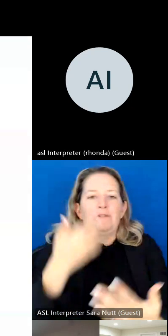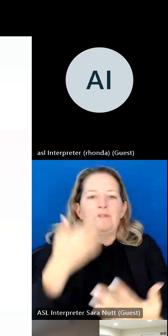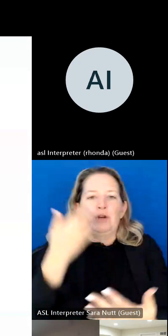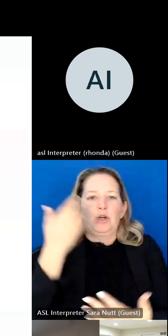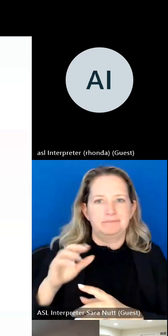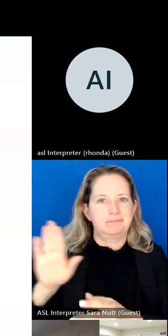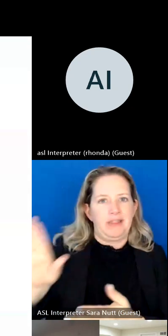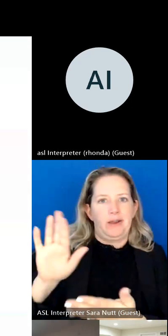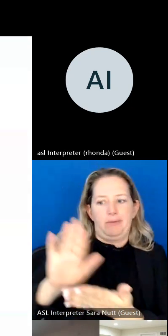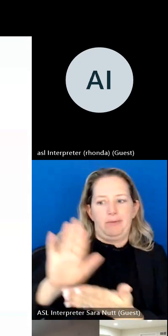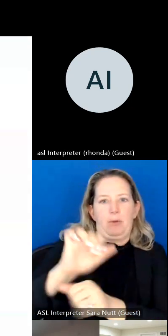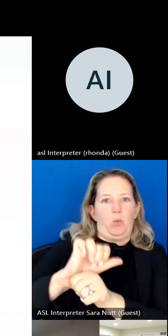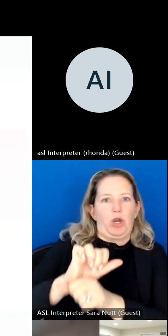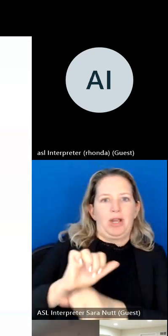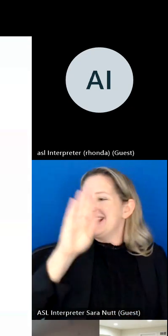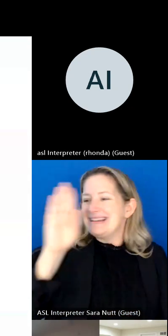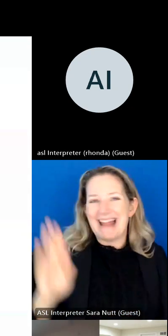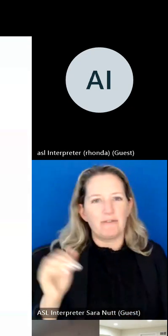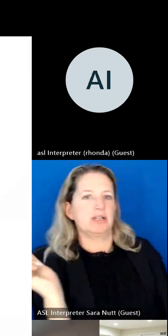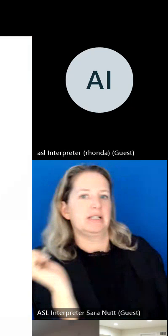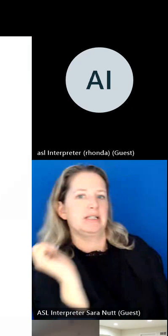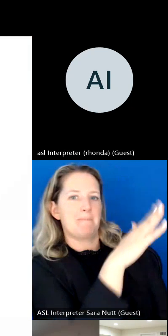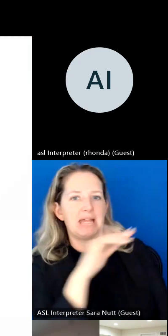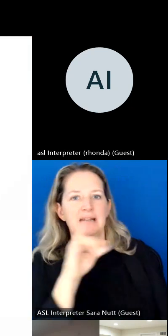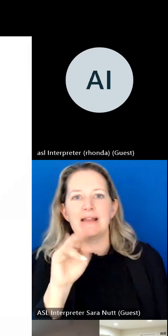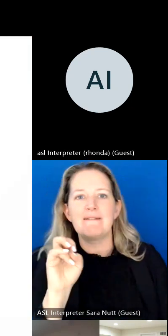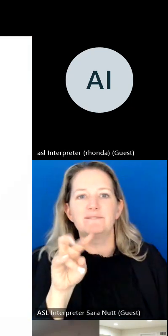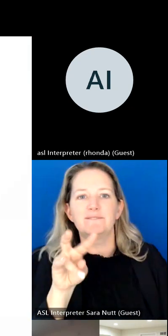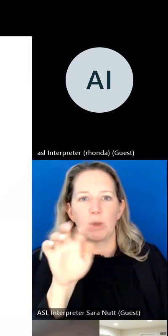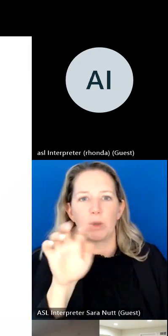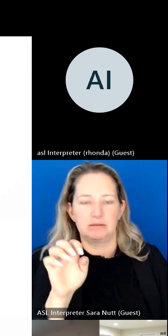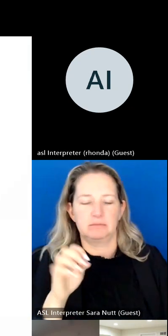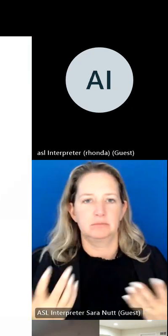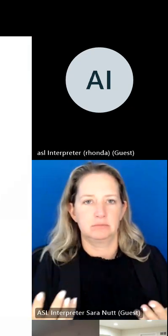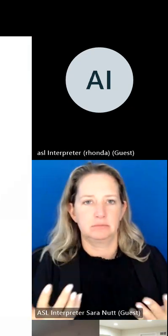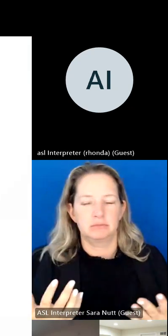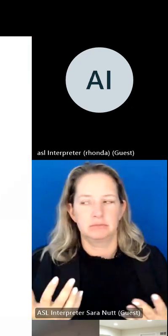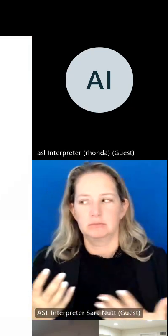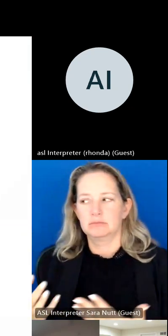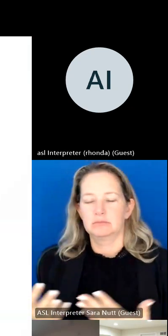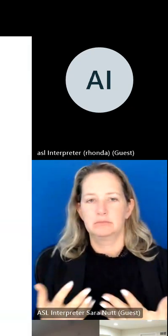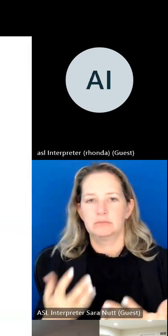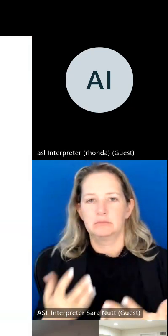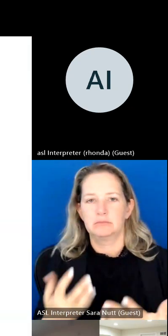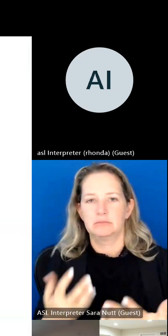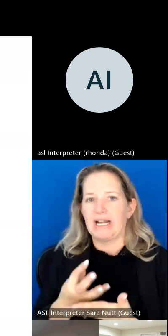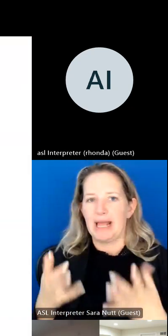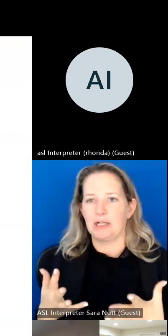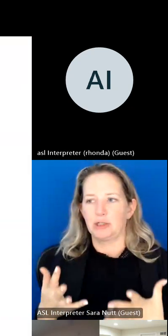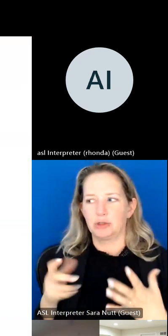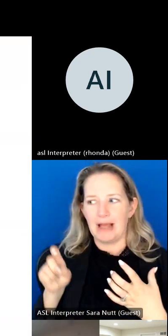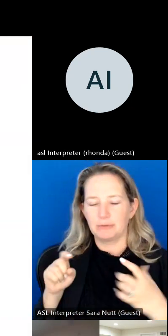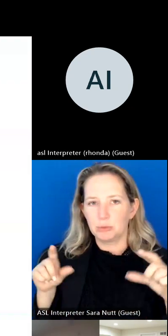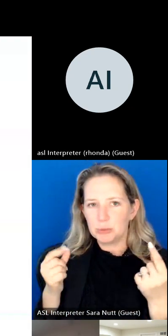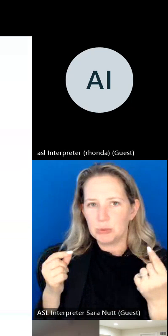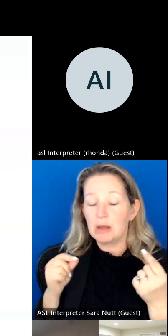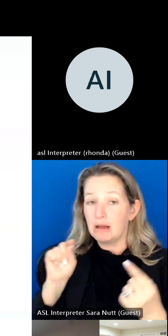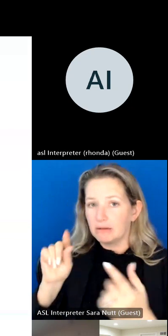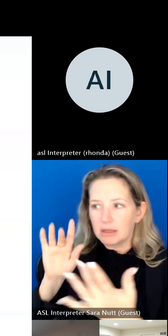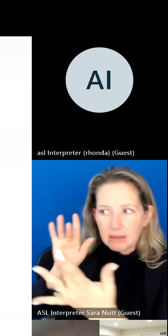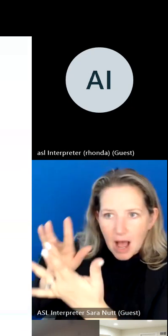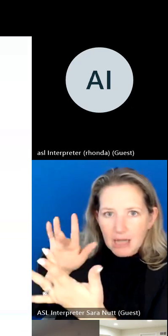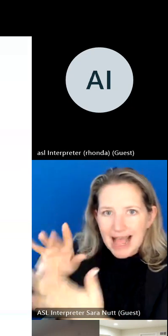obligates the fund, never submits an invoice. So then what the financial managers have to do is they contact Smith and they